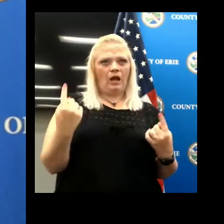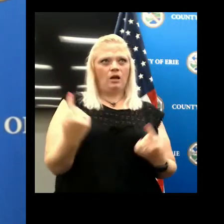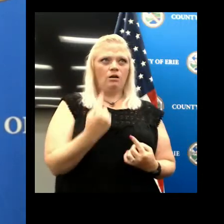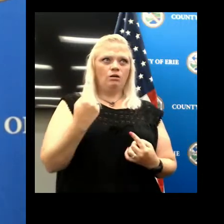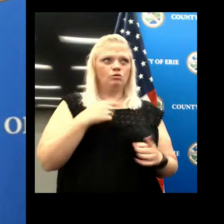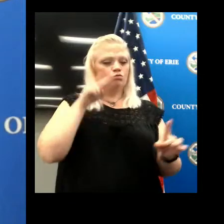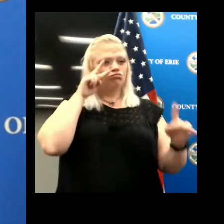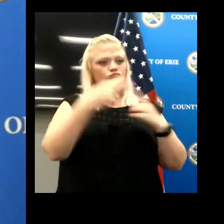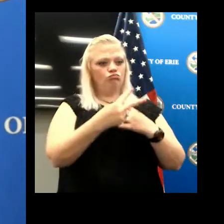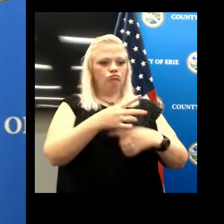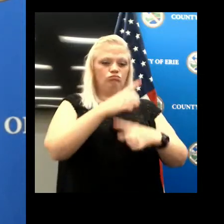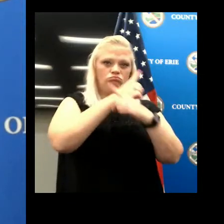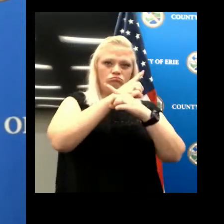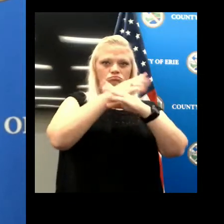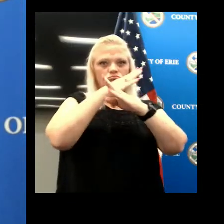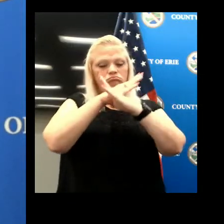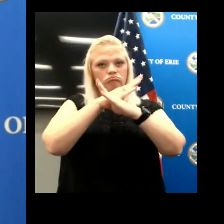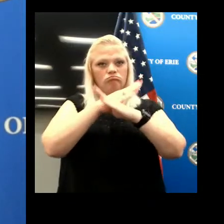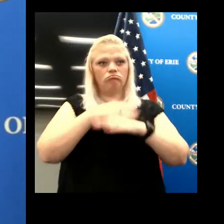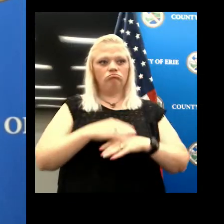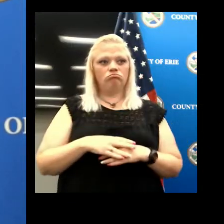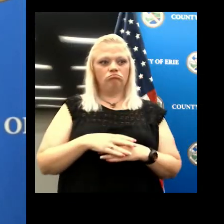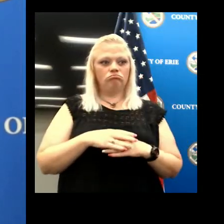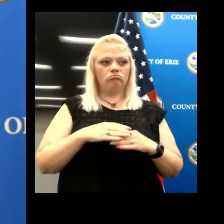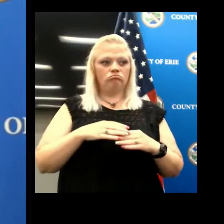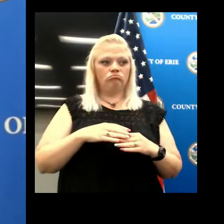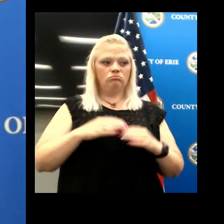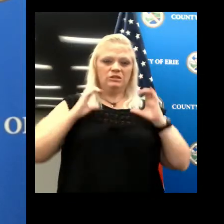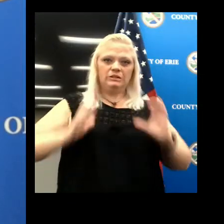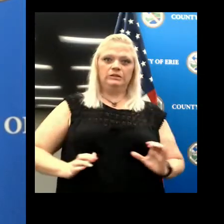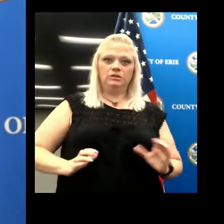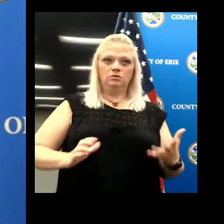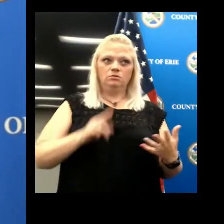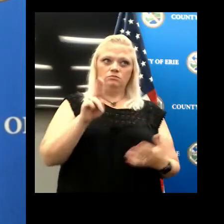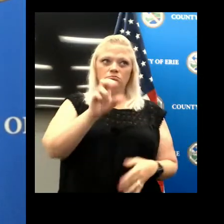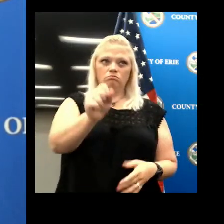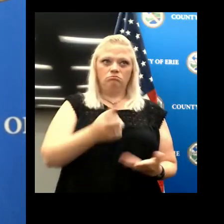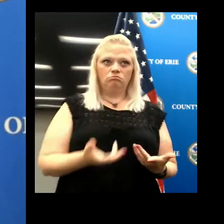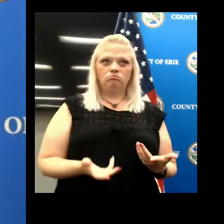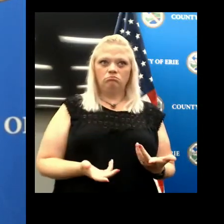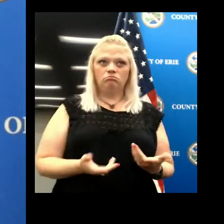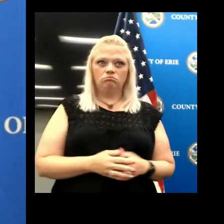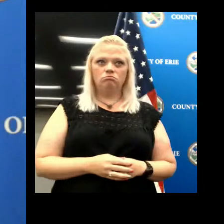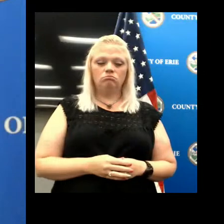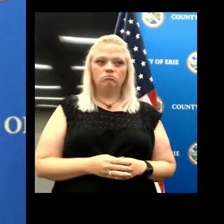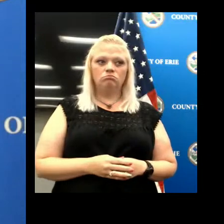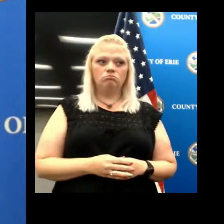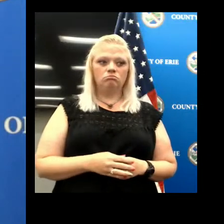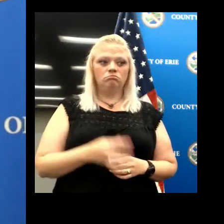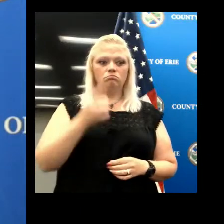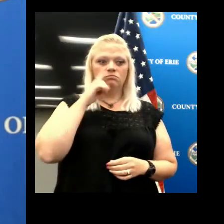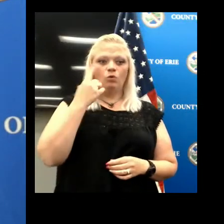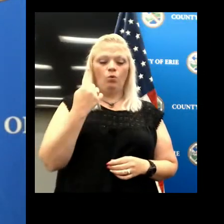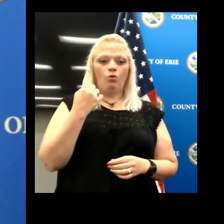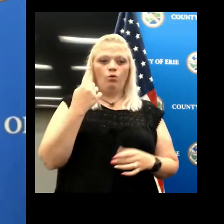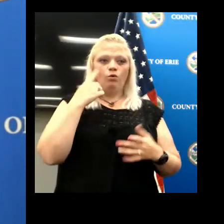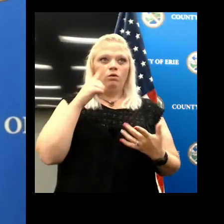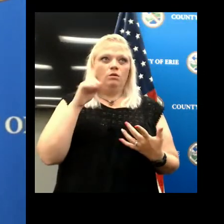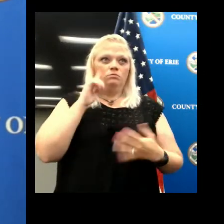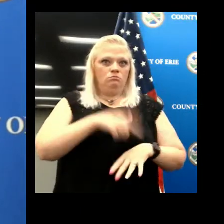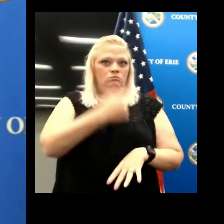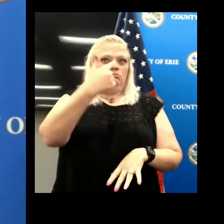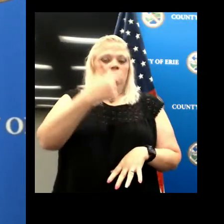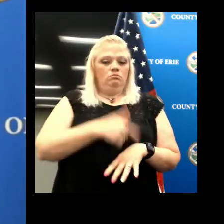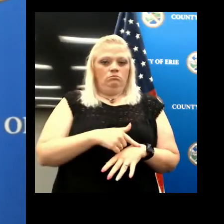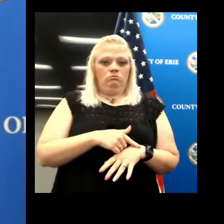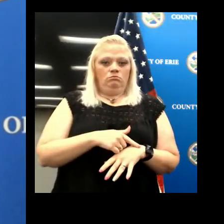to defend and protect the citizens of the United States. And for the longest time, he and his administration